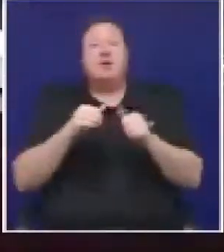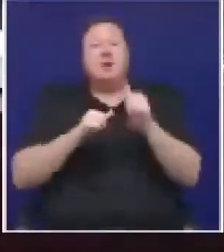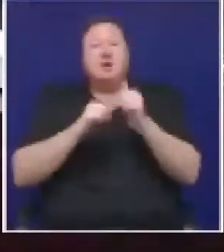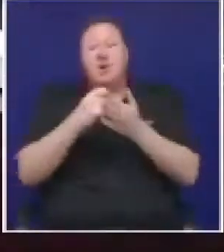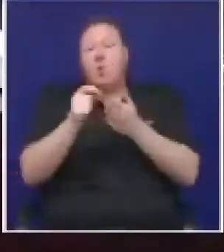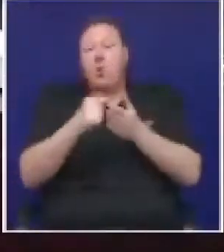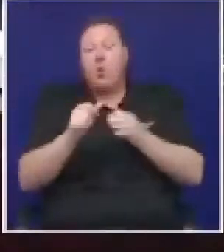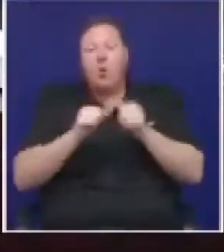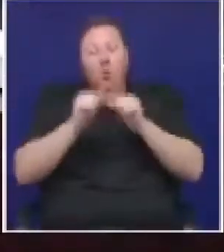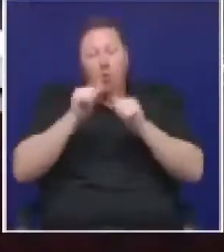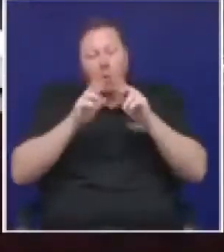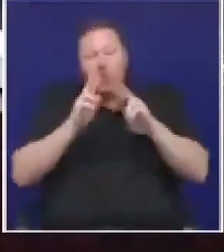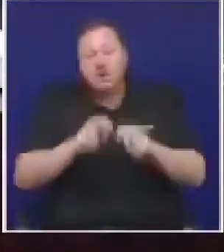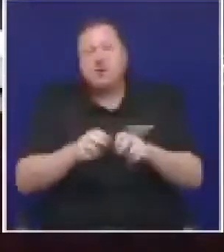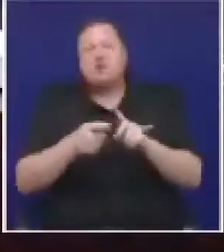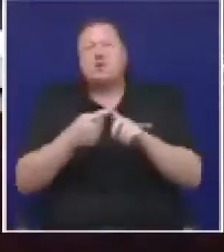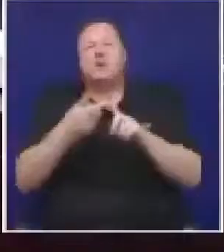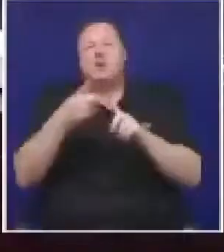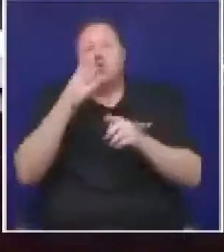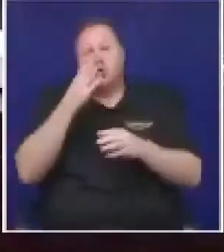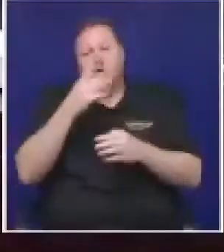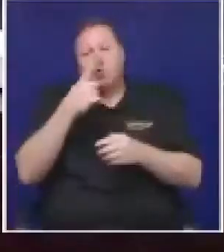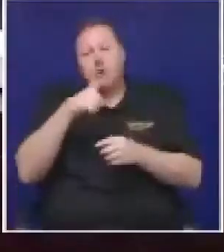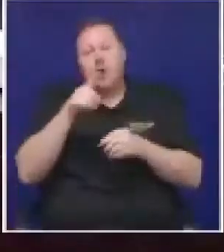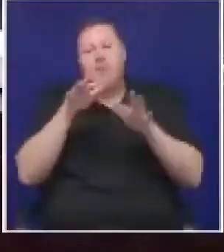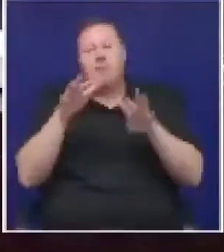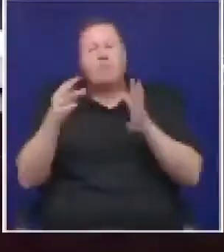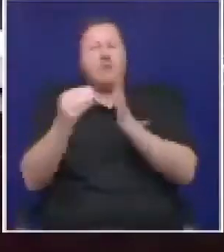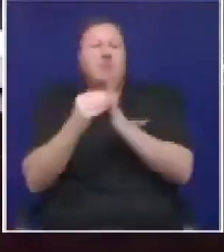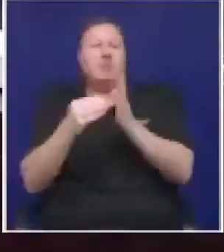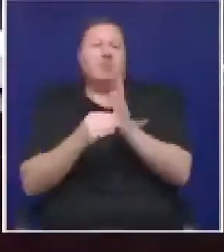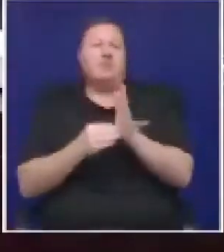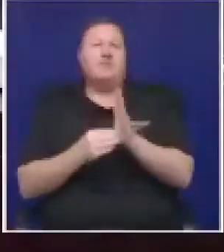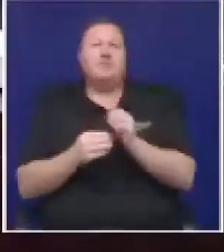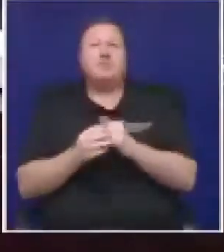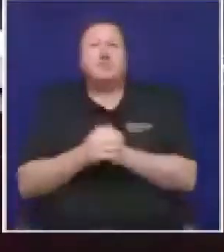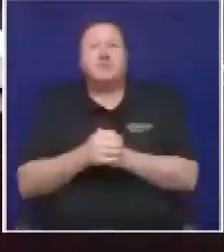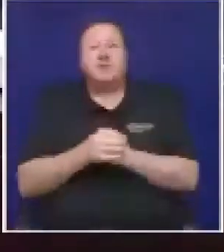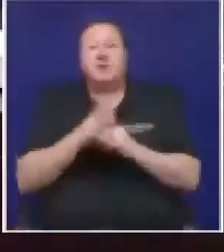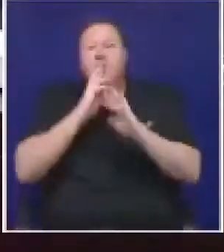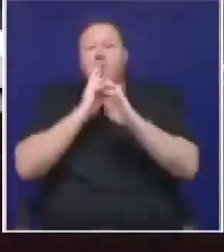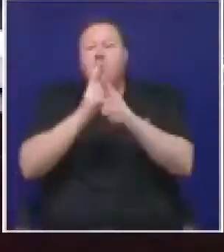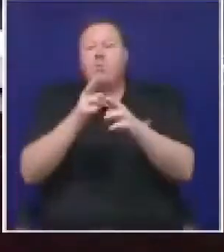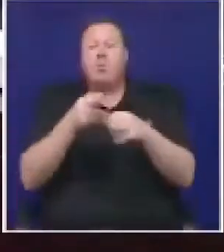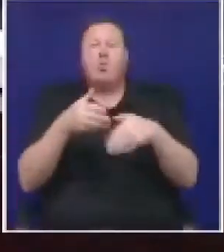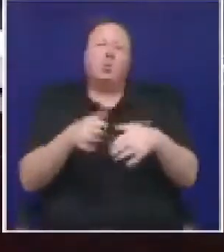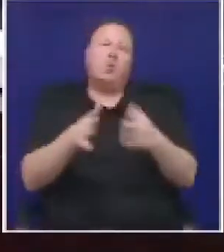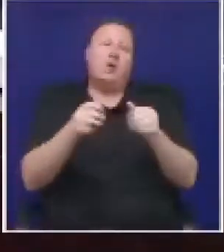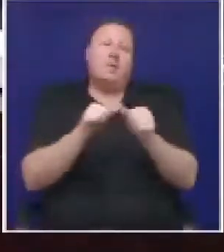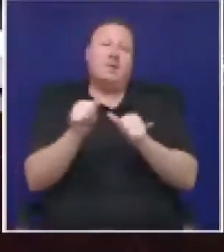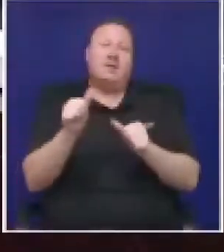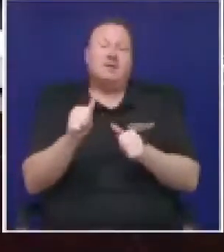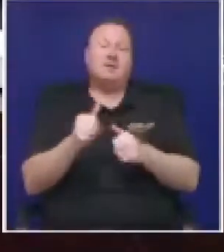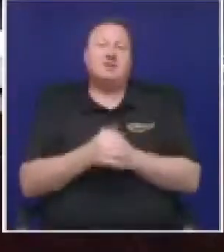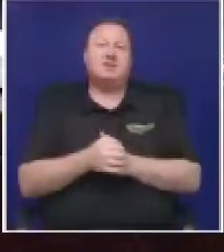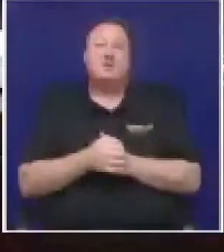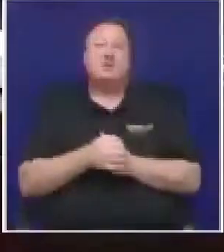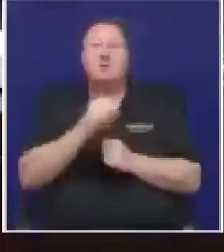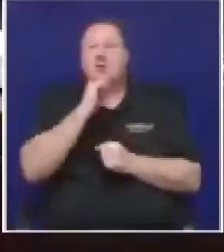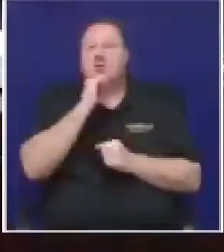They ensure the right people are appointed, that the right reporting mechanisms, so that you don't